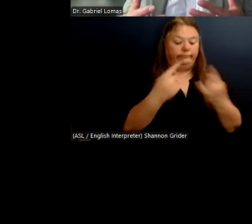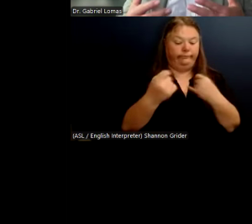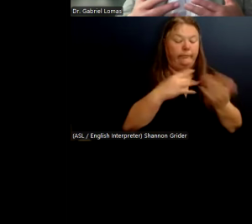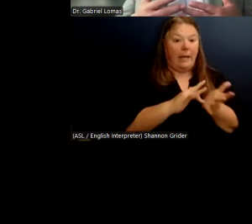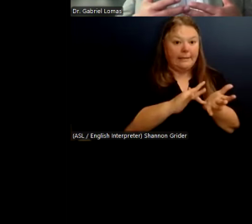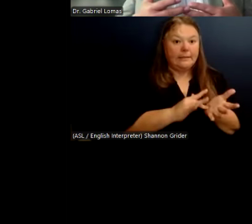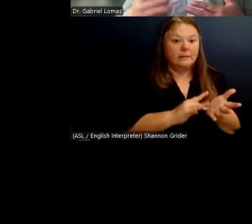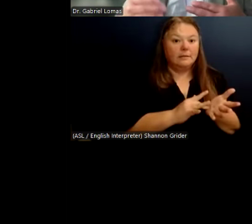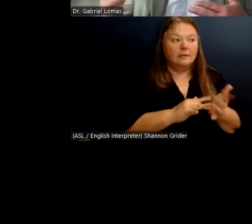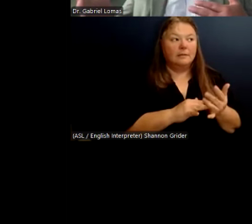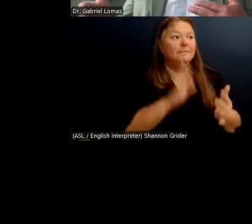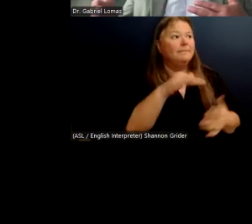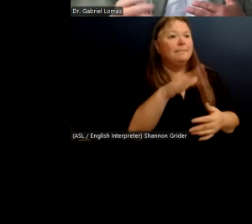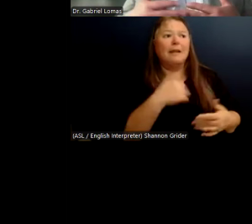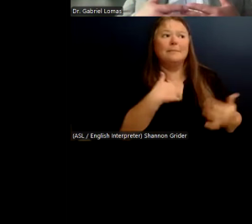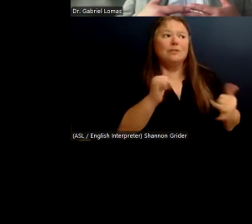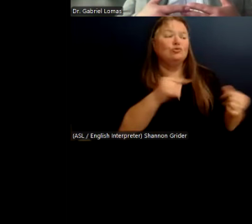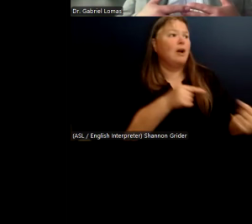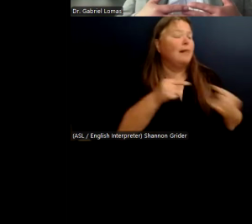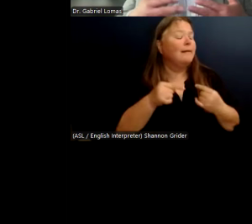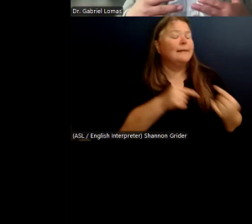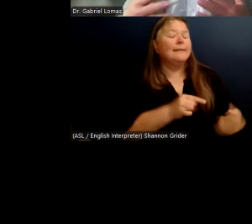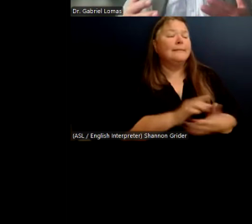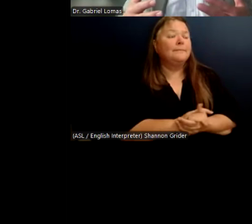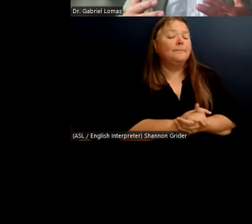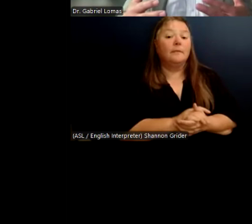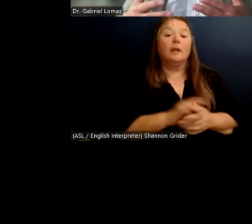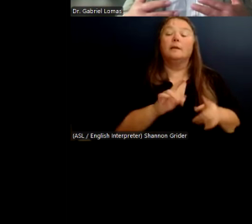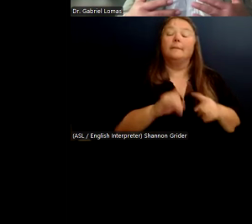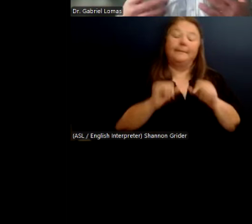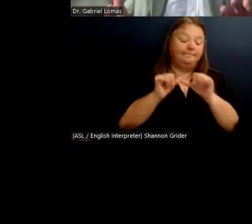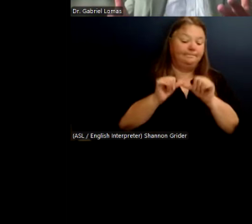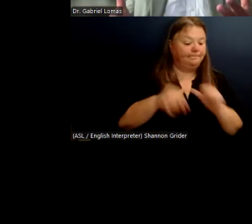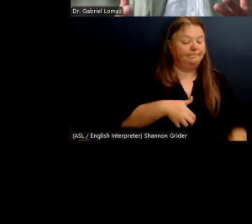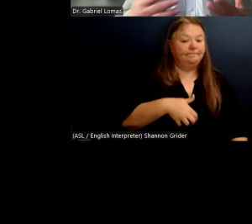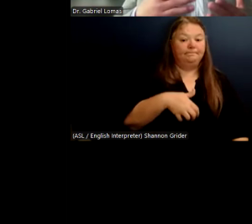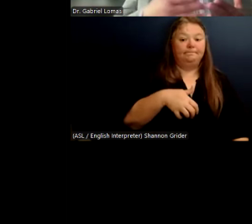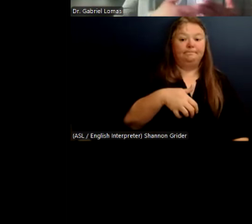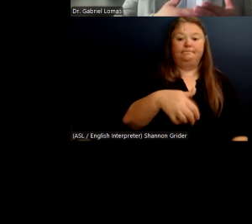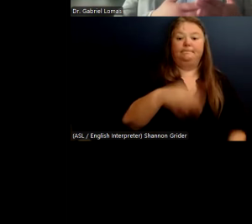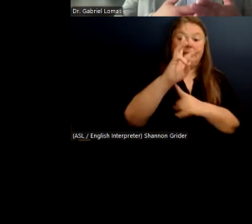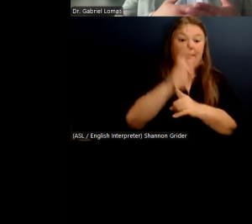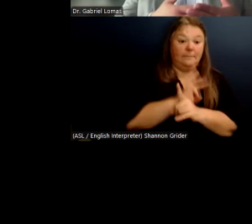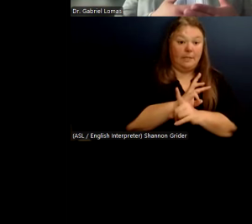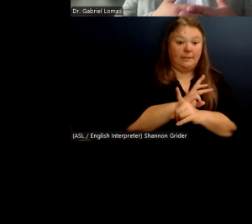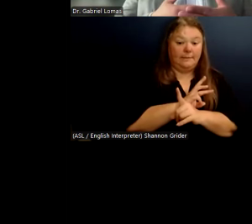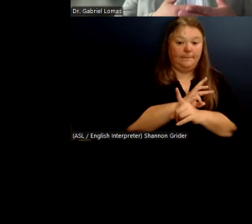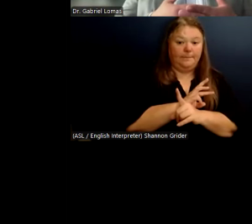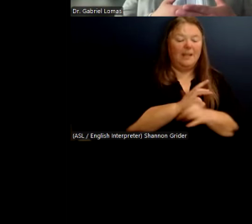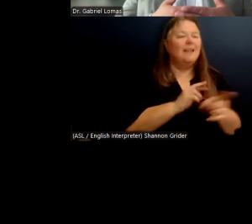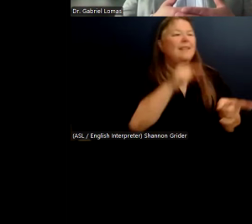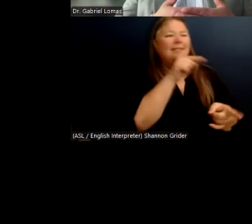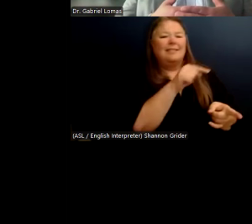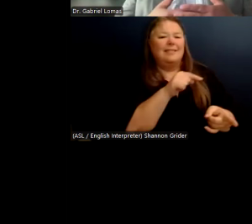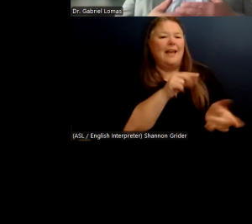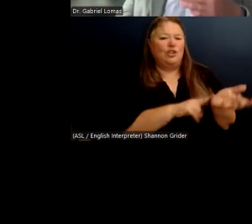struggling. But about a month later, at 6 months gestation, she got a new doctor because that psych nurse was not able